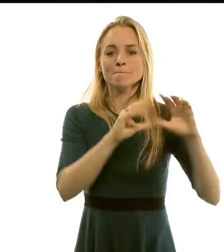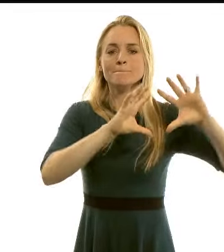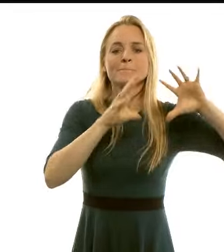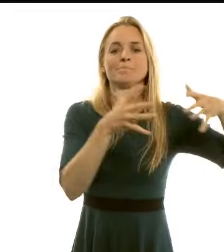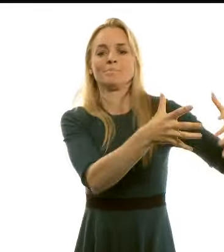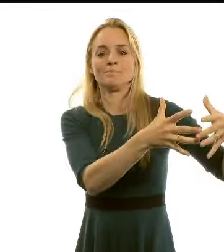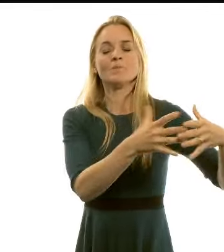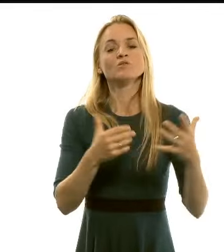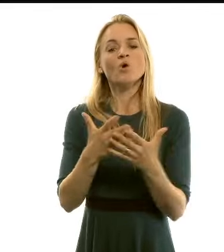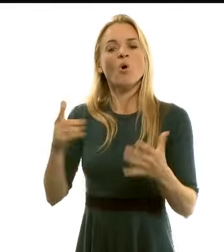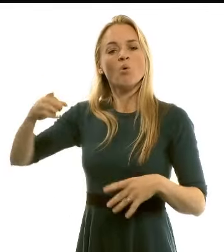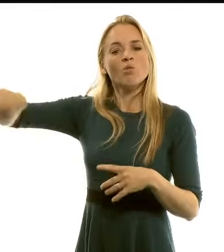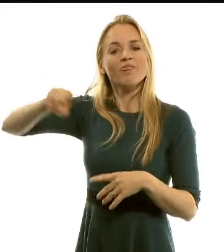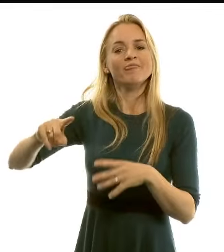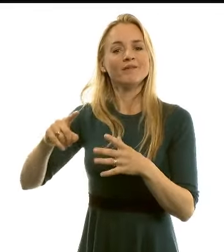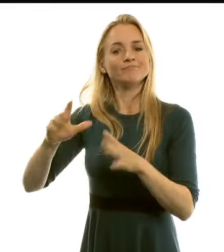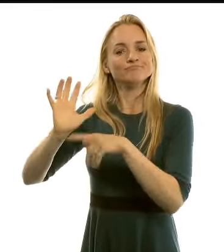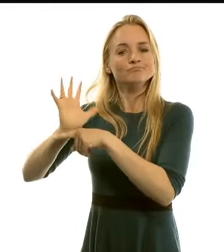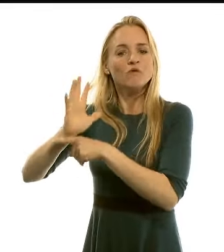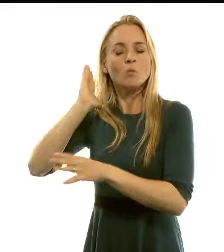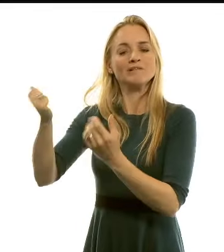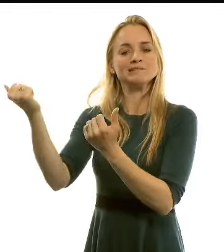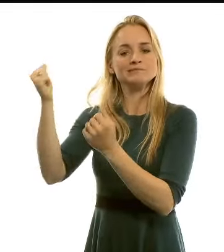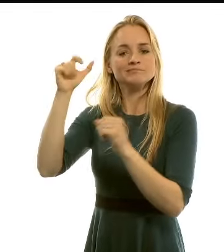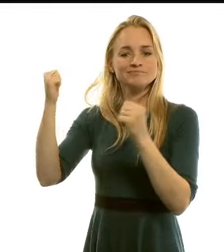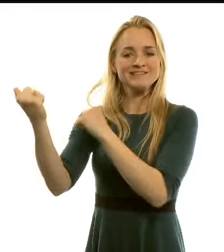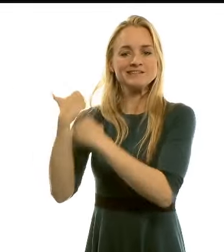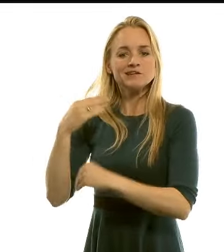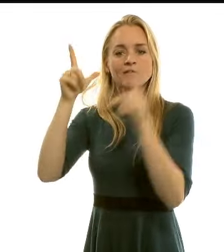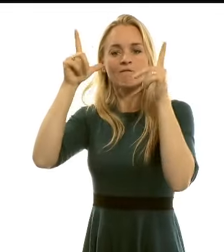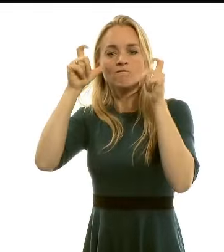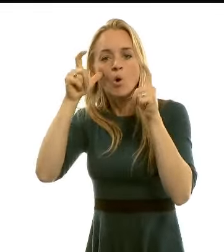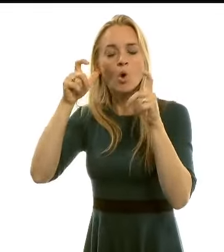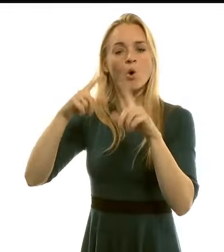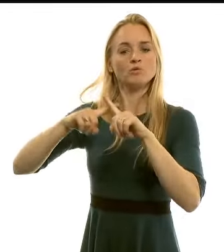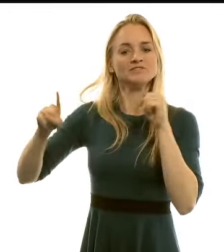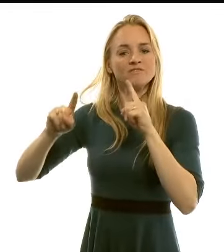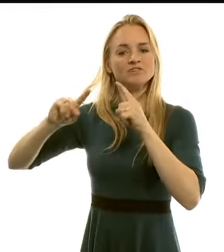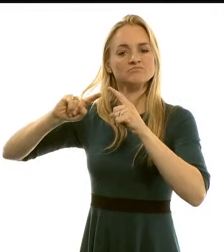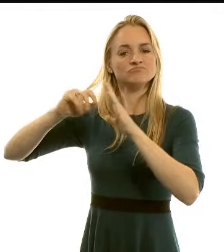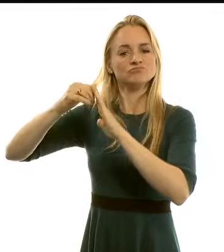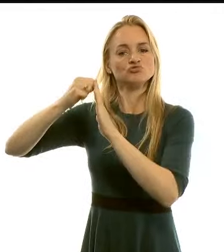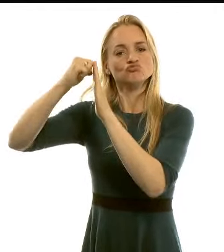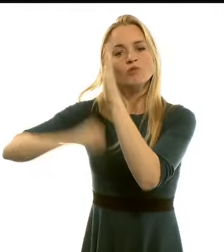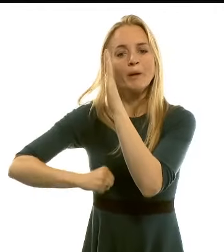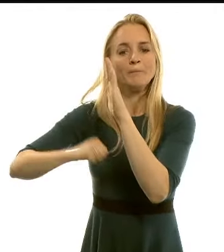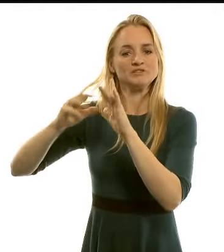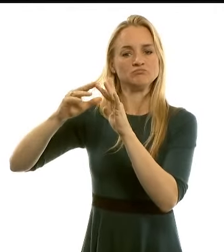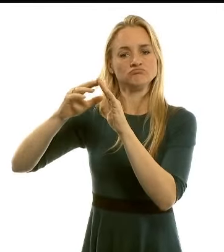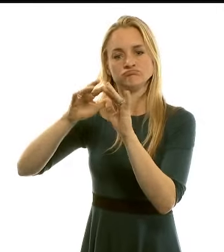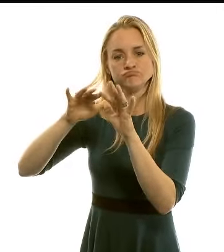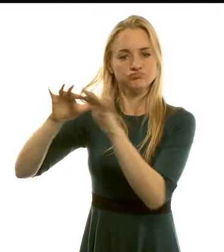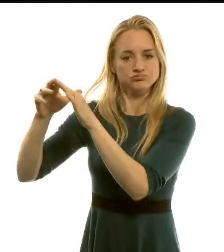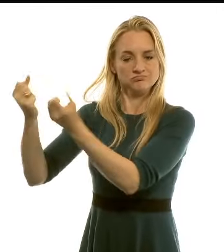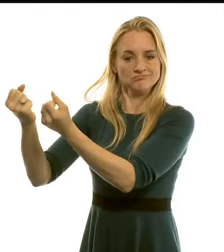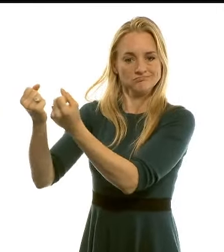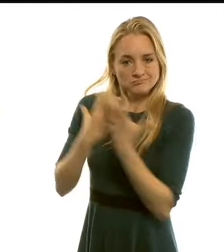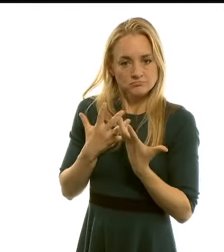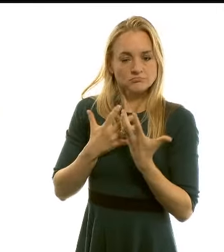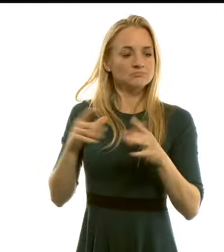can base their figures and also the stickers on. And yeah, I guess the hardest part of the whole thing is, knowing which is a spoiler and not to ruin